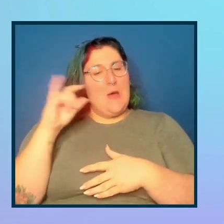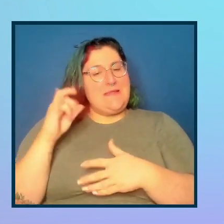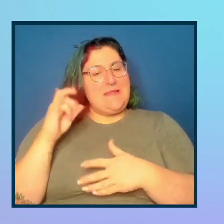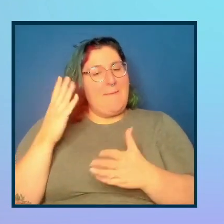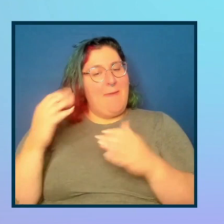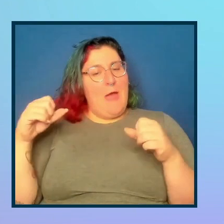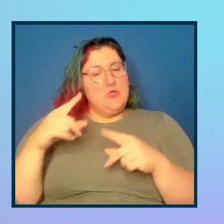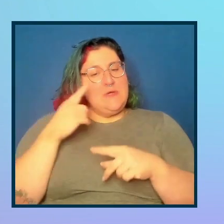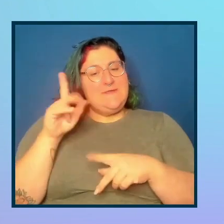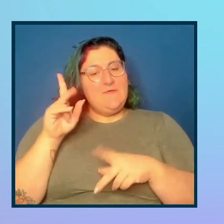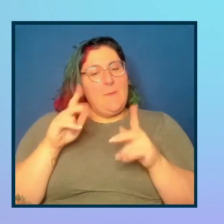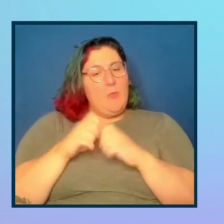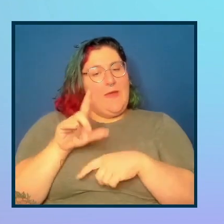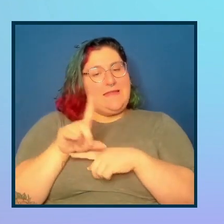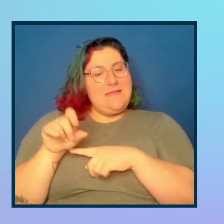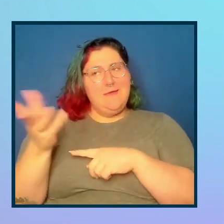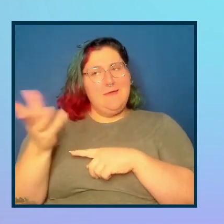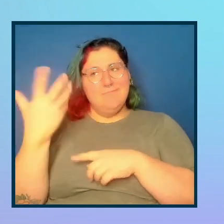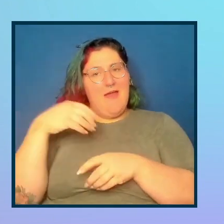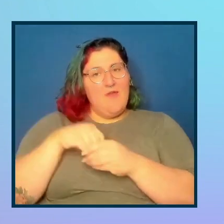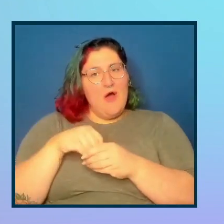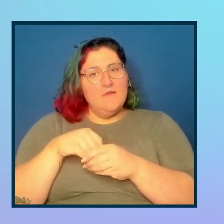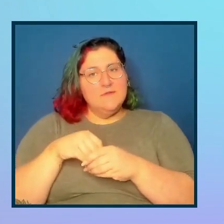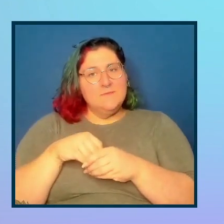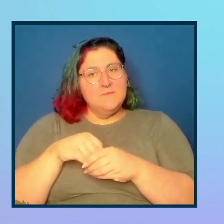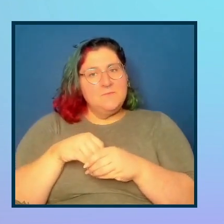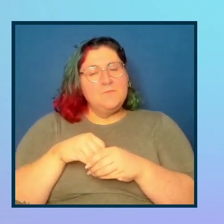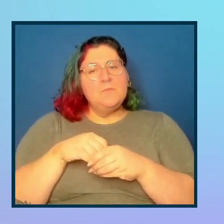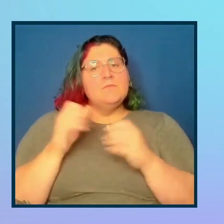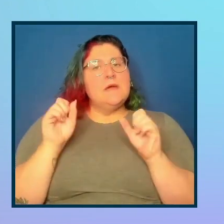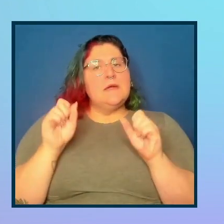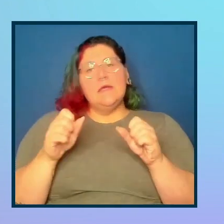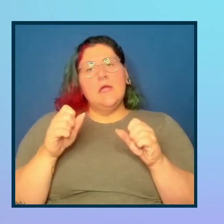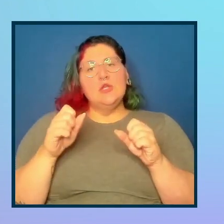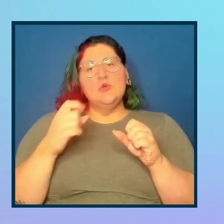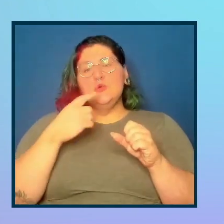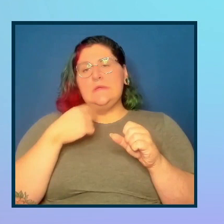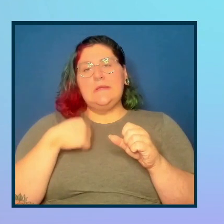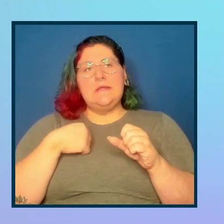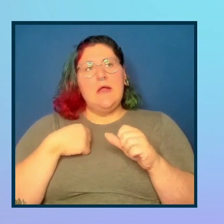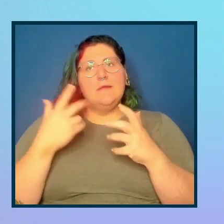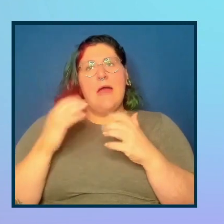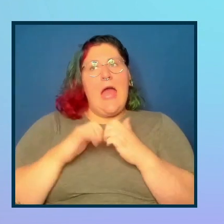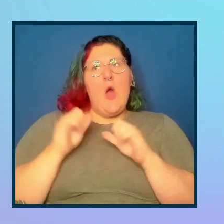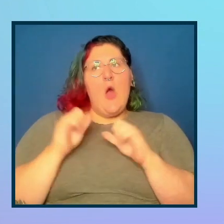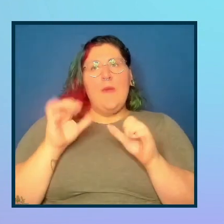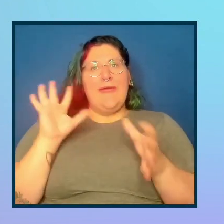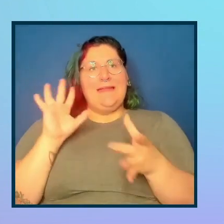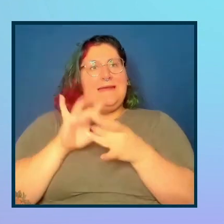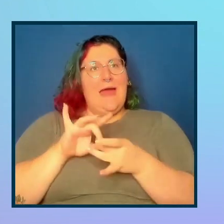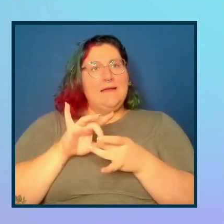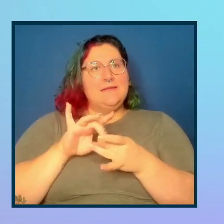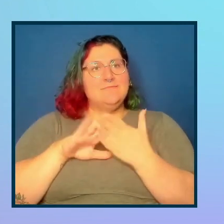So can you point us in any direction for how to connect and get involved in these communities?